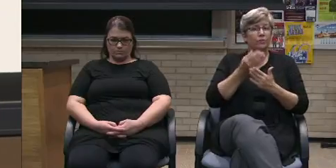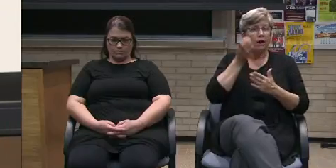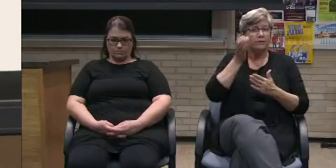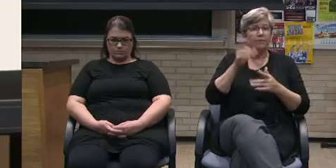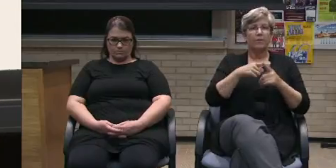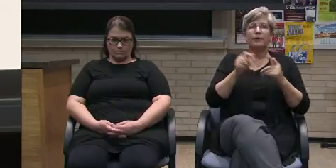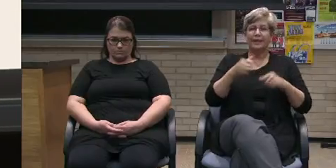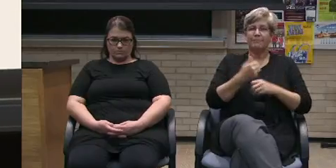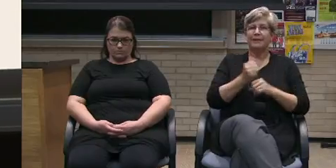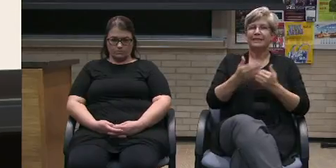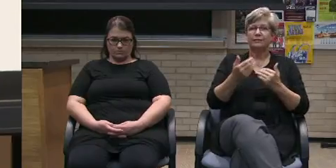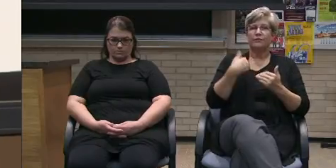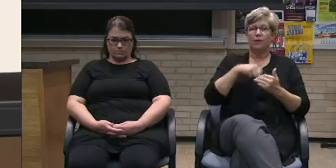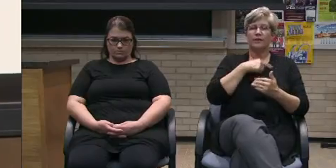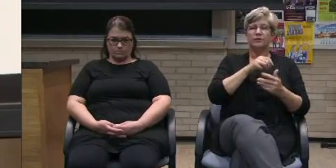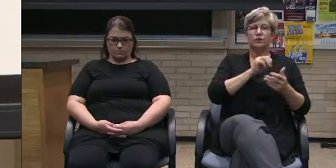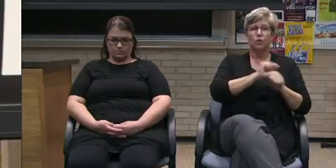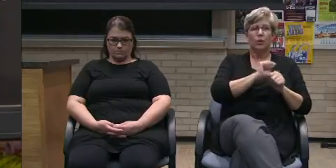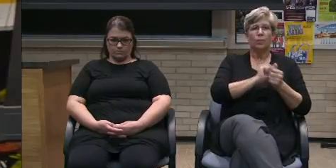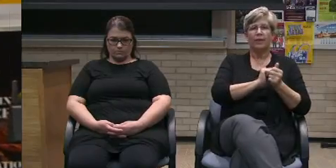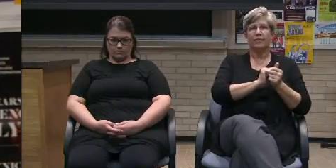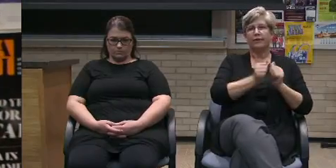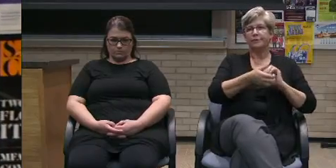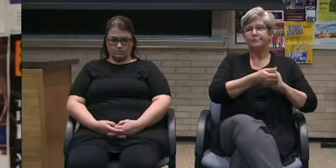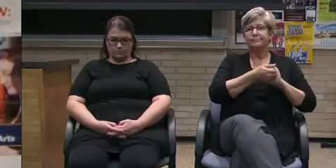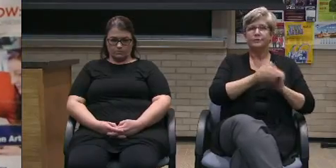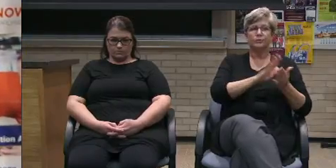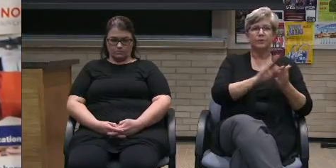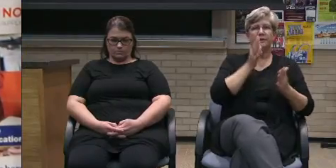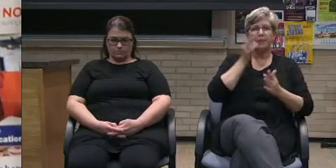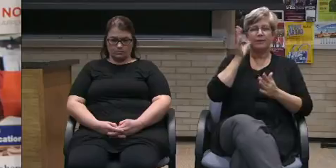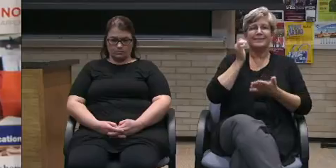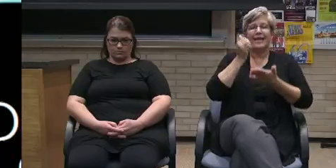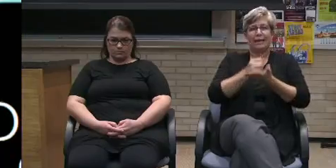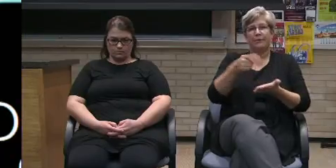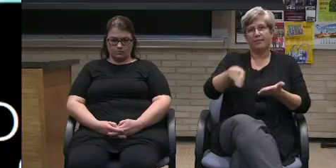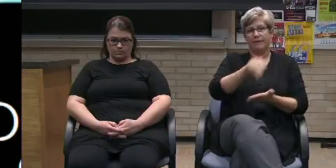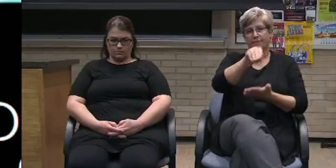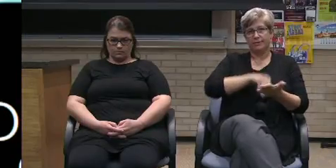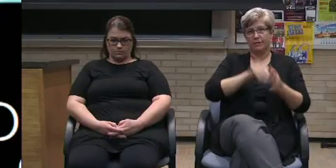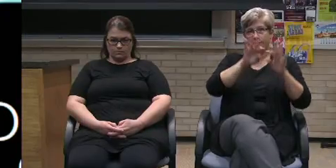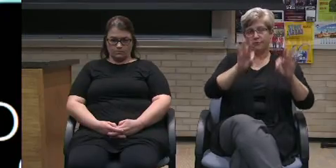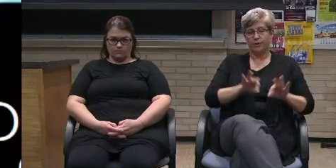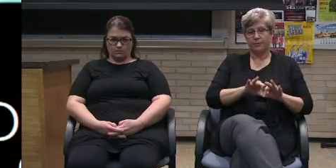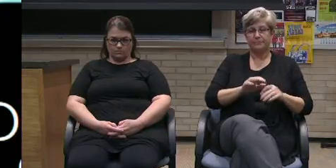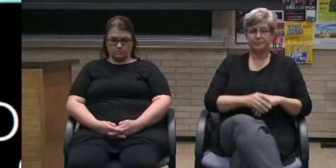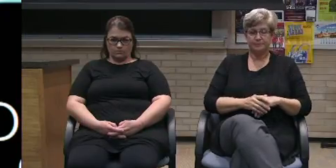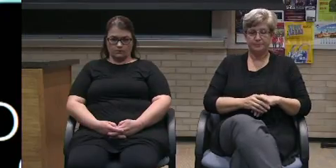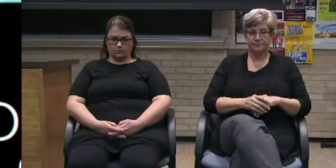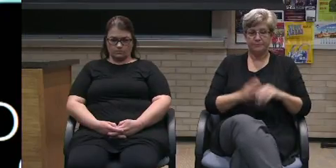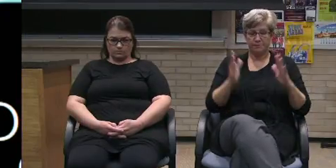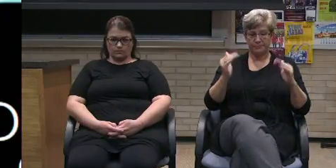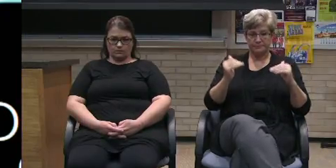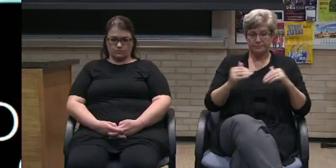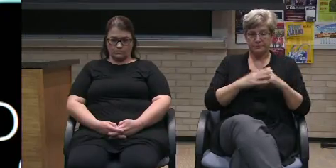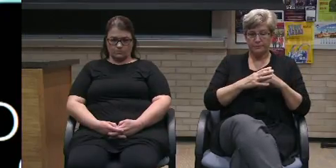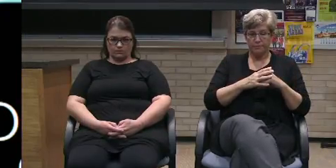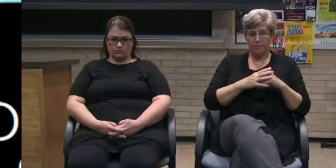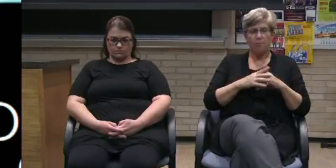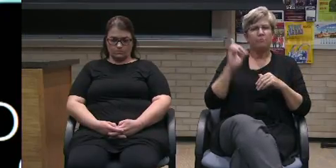make it easier for us to work with the schools and parents. Accountability, these are the standard admissions metrics: inquiries, applications,